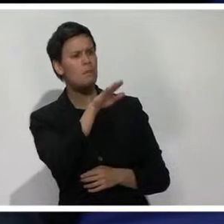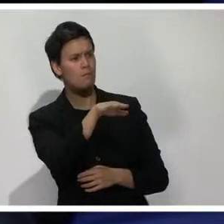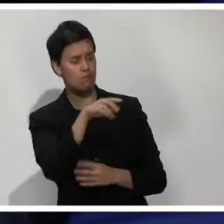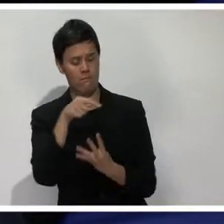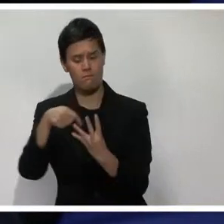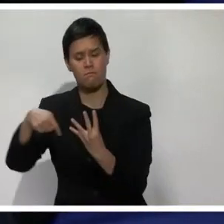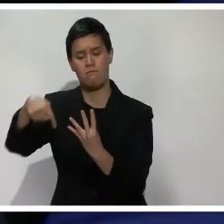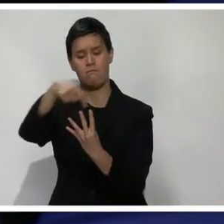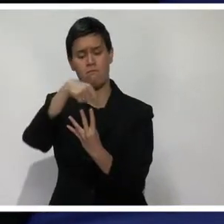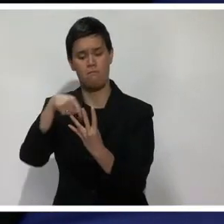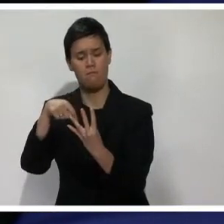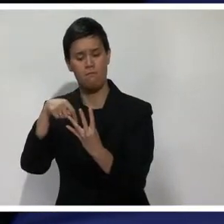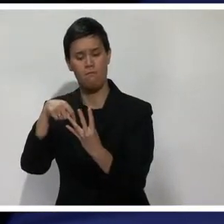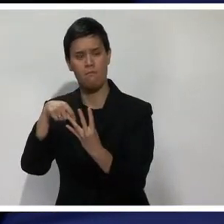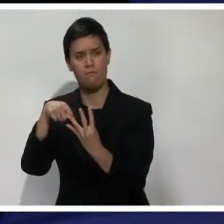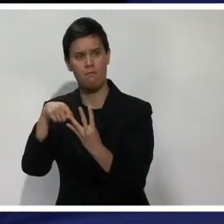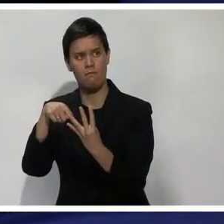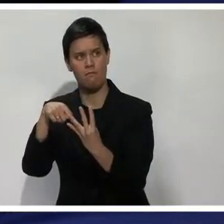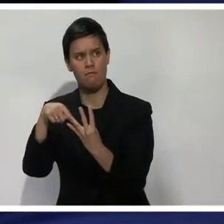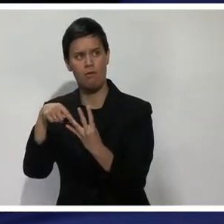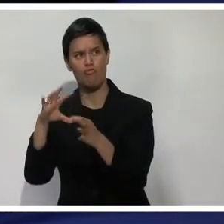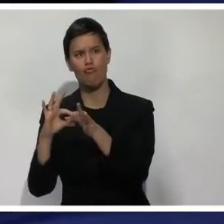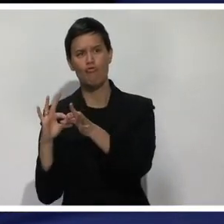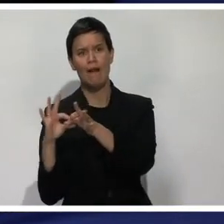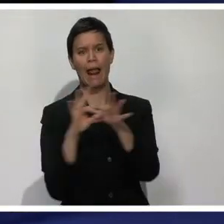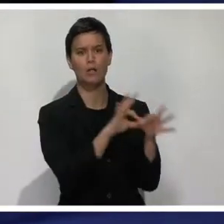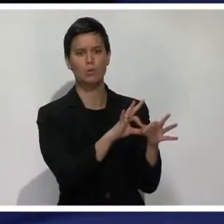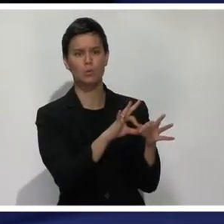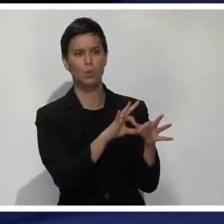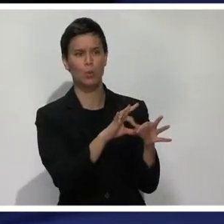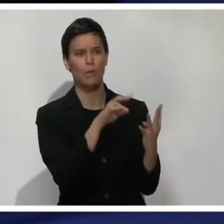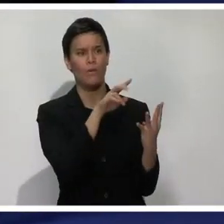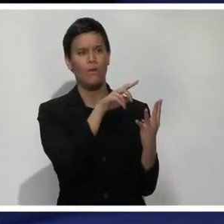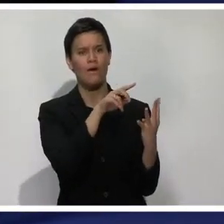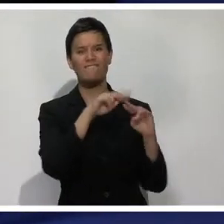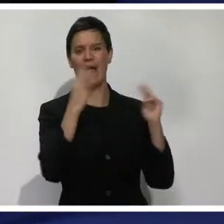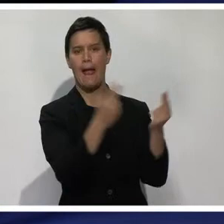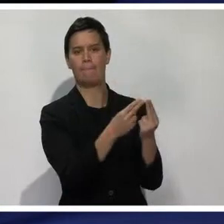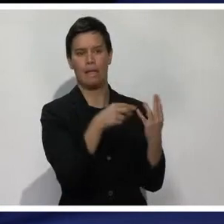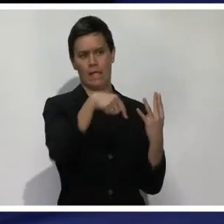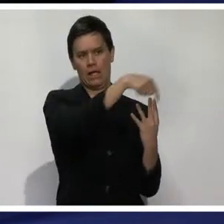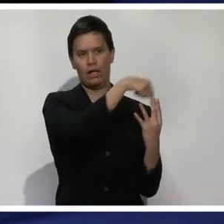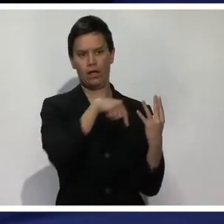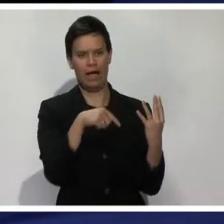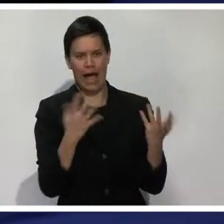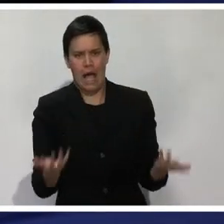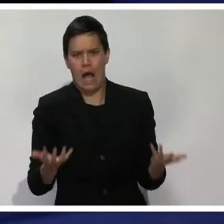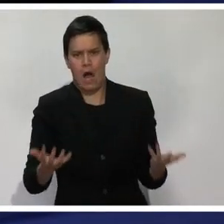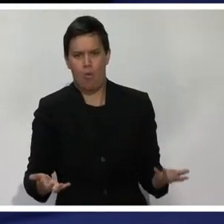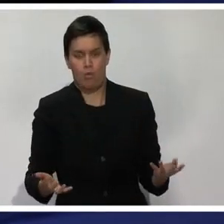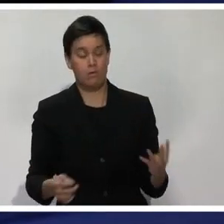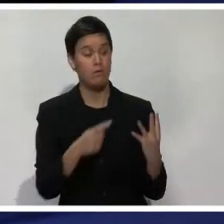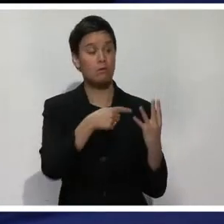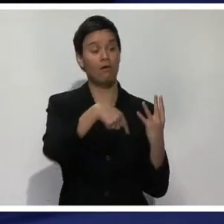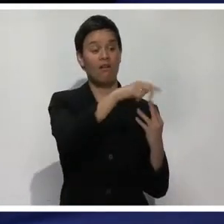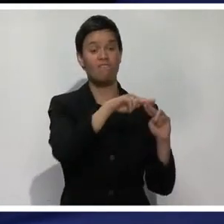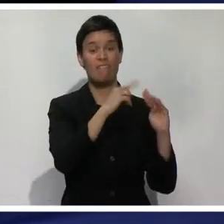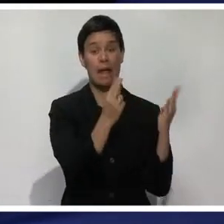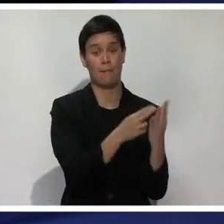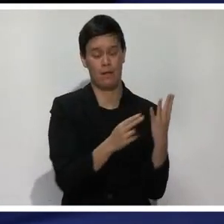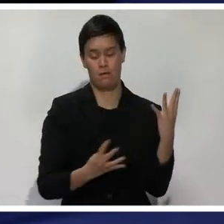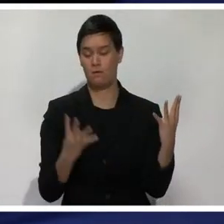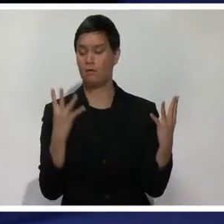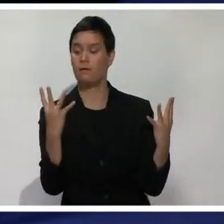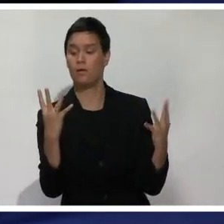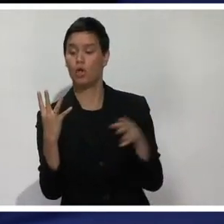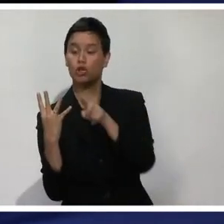first case? They are family. Okay. Yes, they're relatives. Are there any possible cases that you're looking at beyond